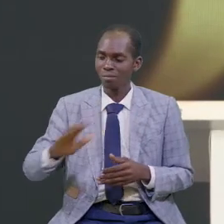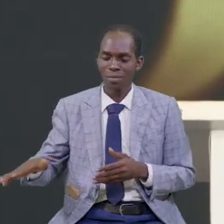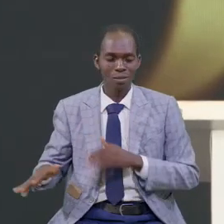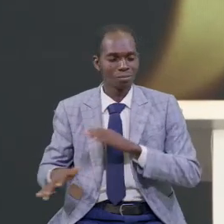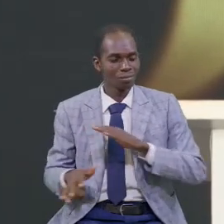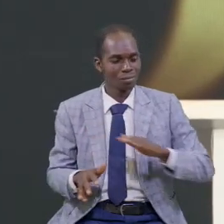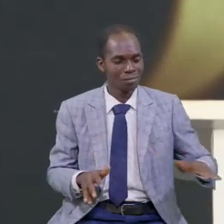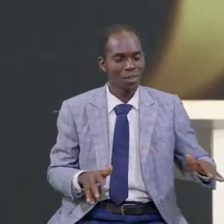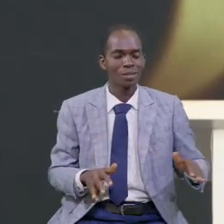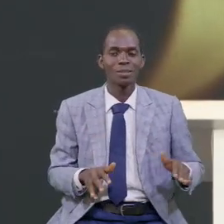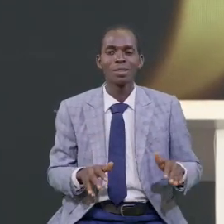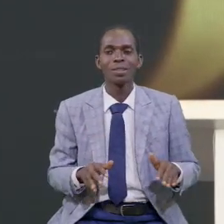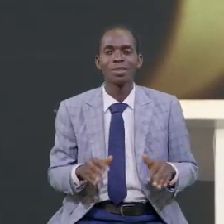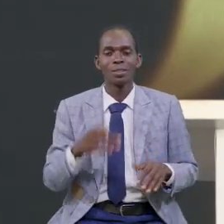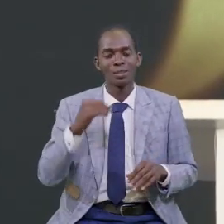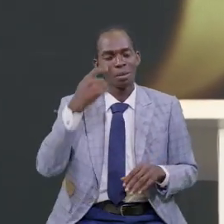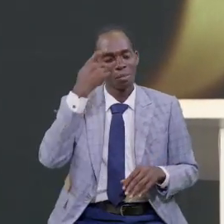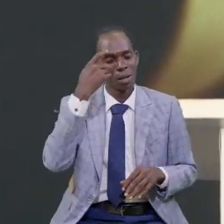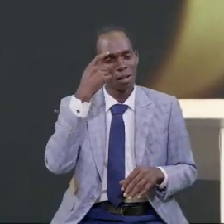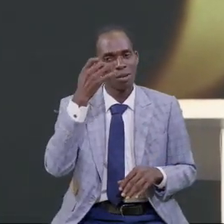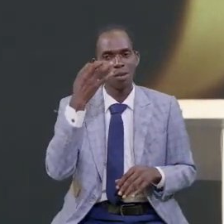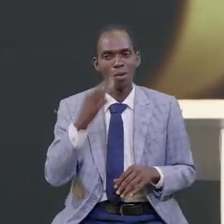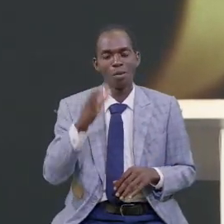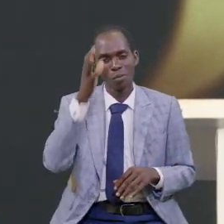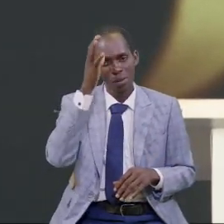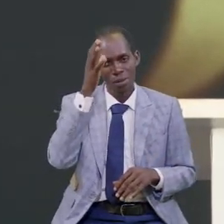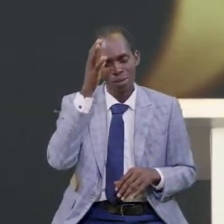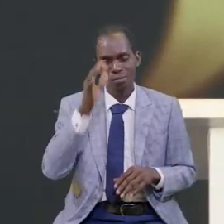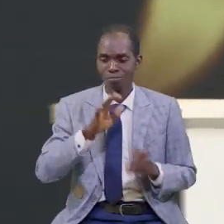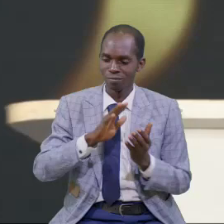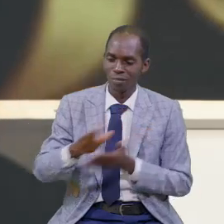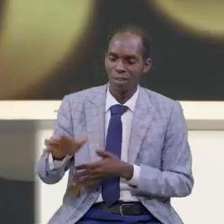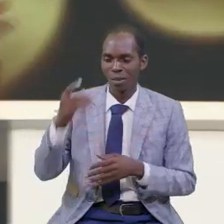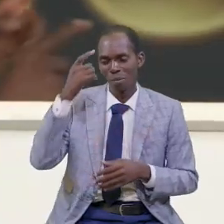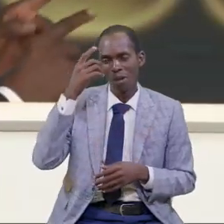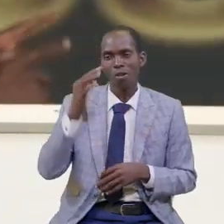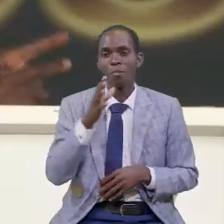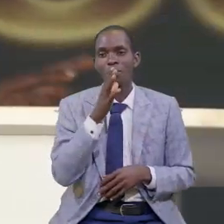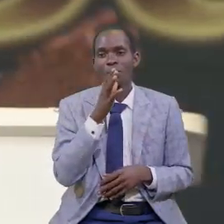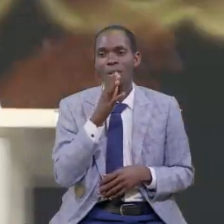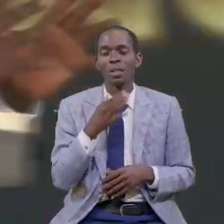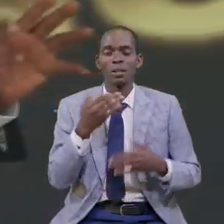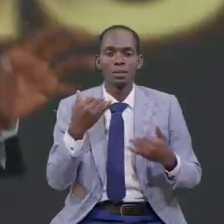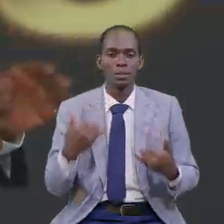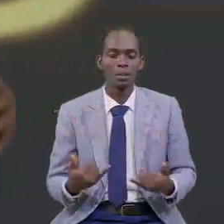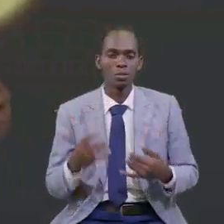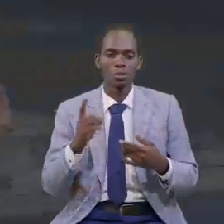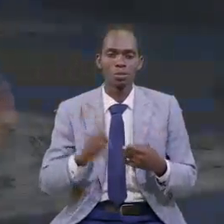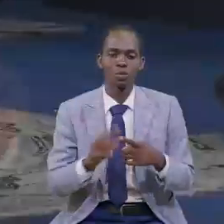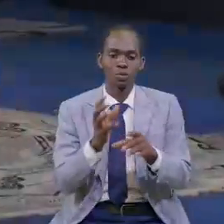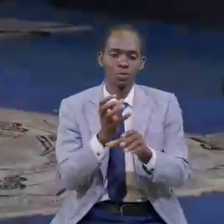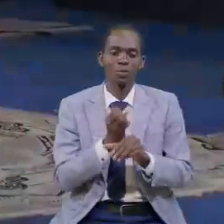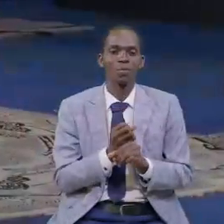mind of dad and mom. And now to take on the mind